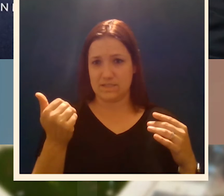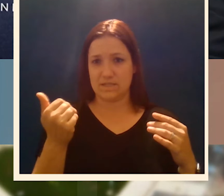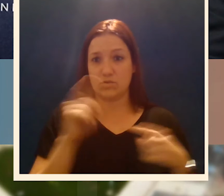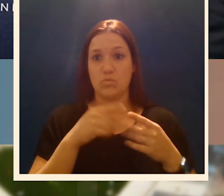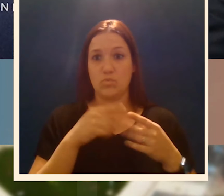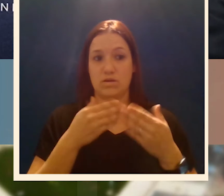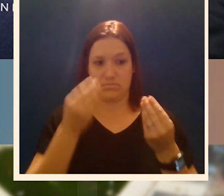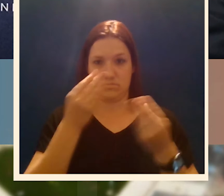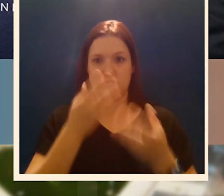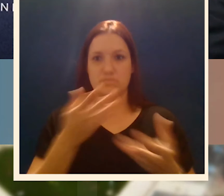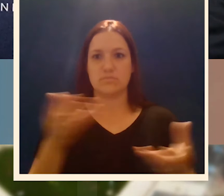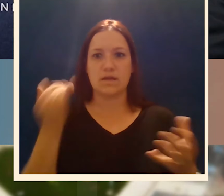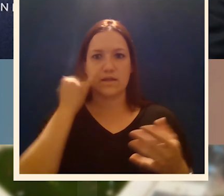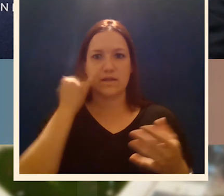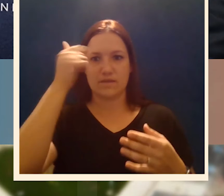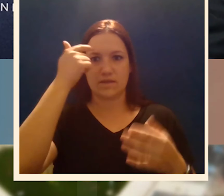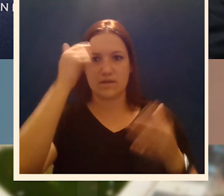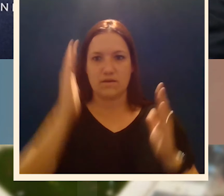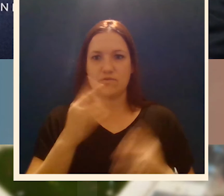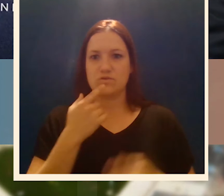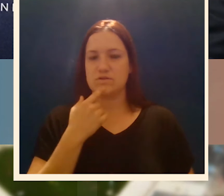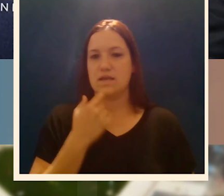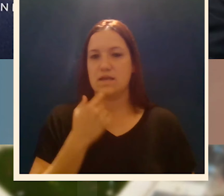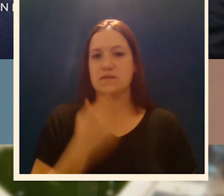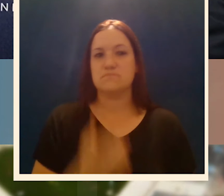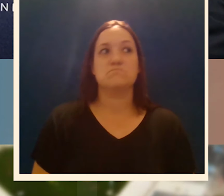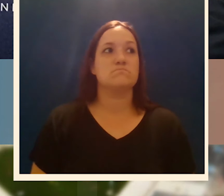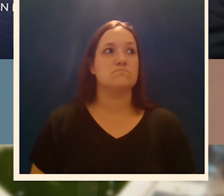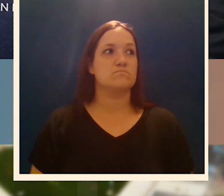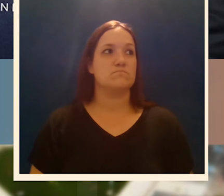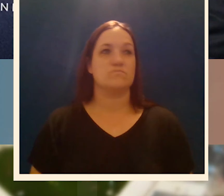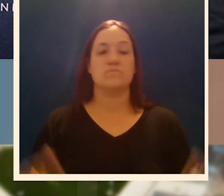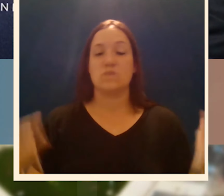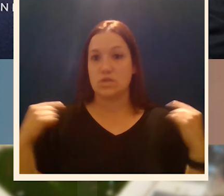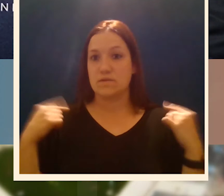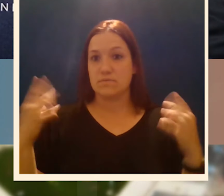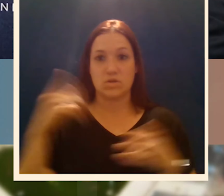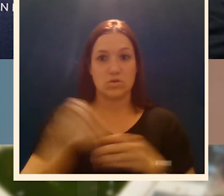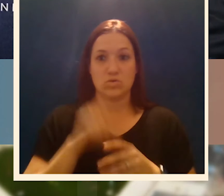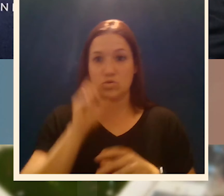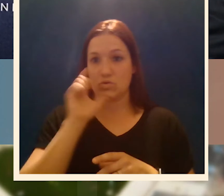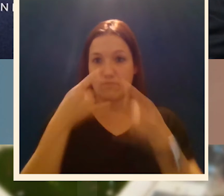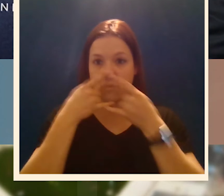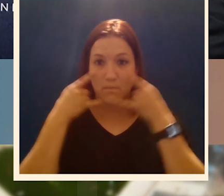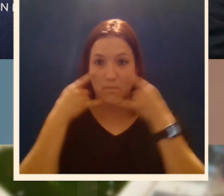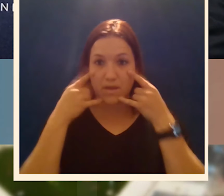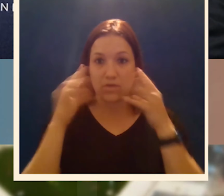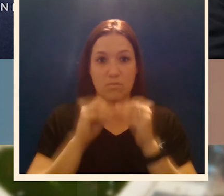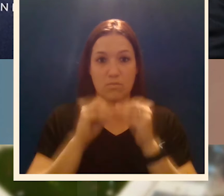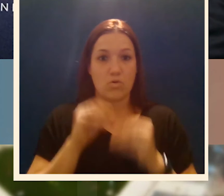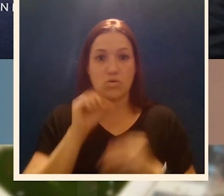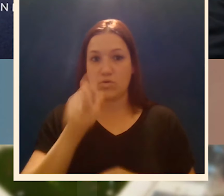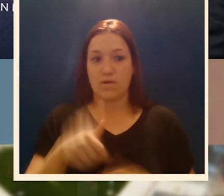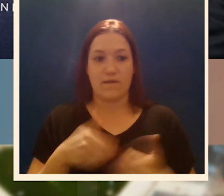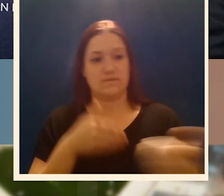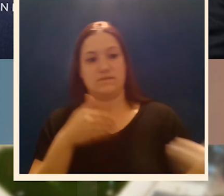to wear masks anymore, don't have to socially distance, I would say it'd be very appropriate for us to adopt